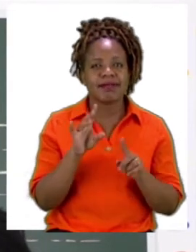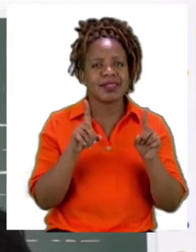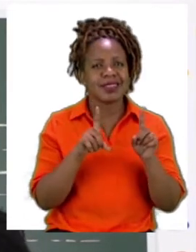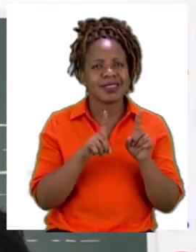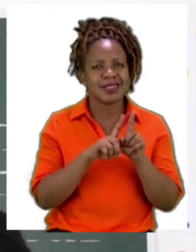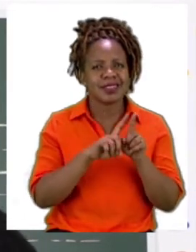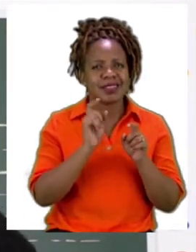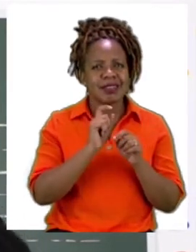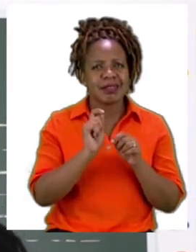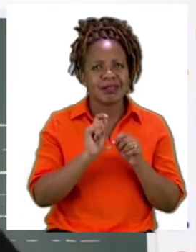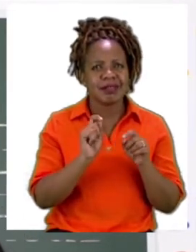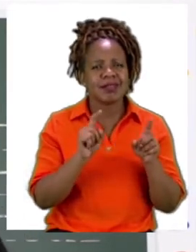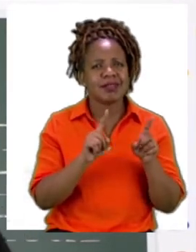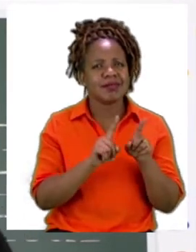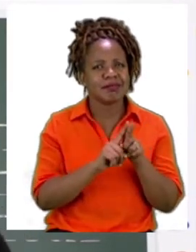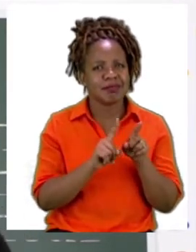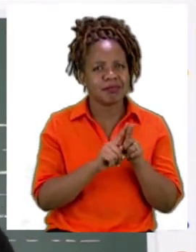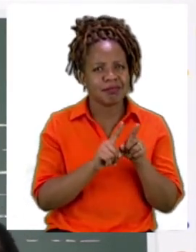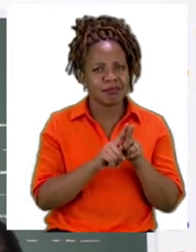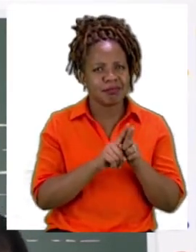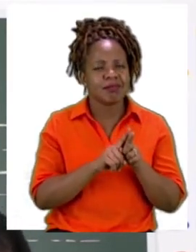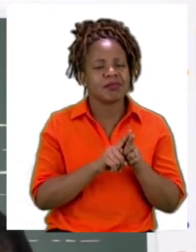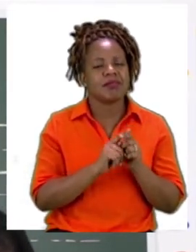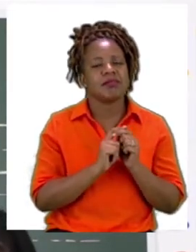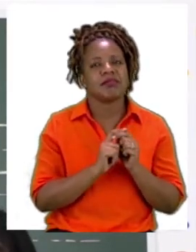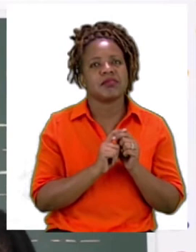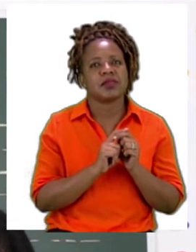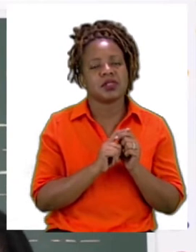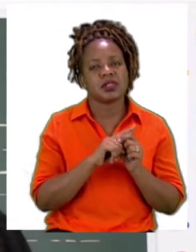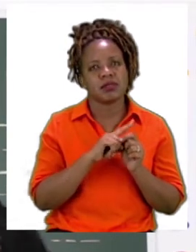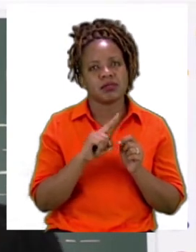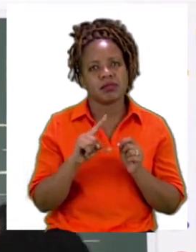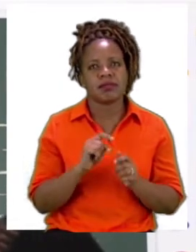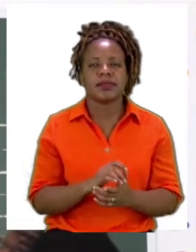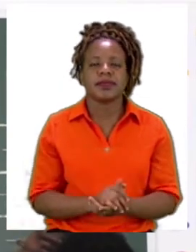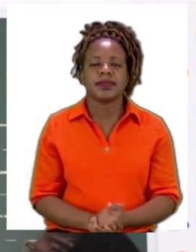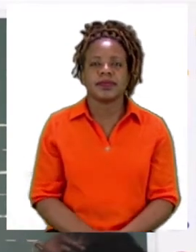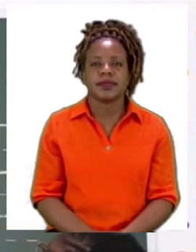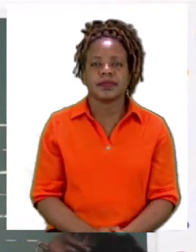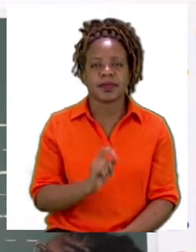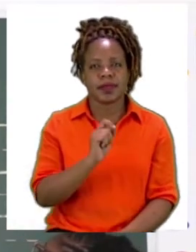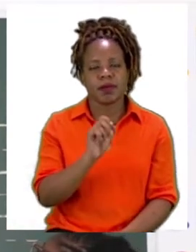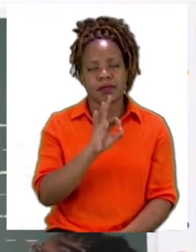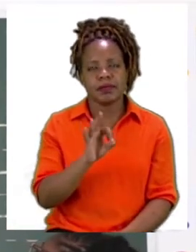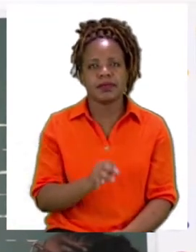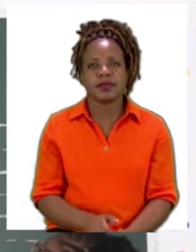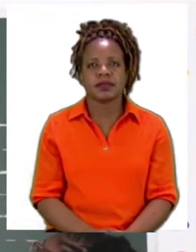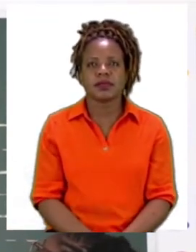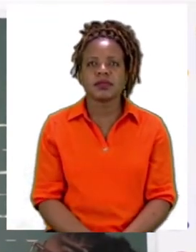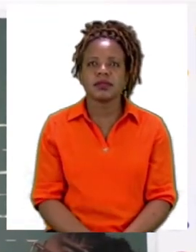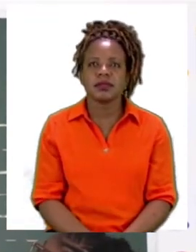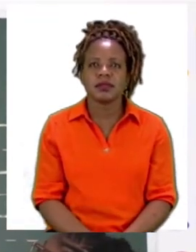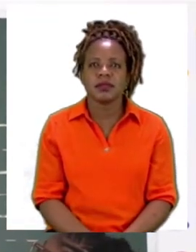don't forget to make sure that they also touch the bottom line. So let us continue.